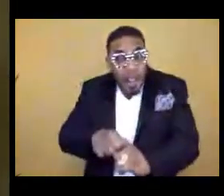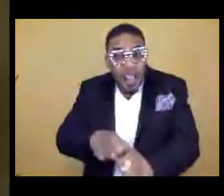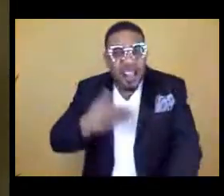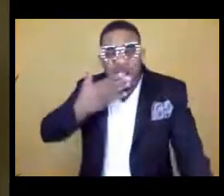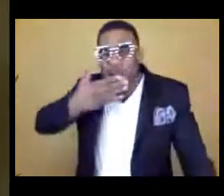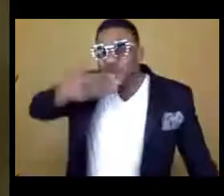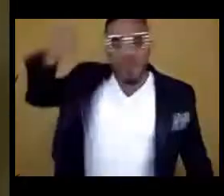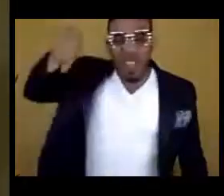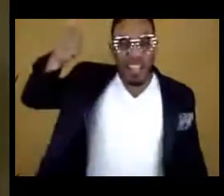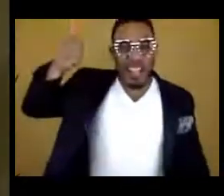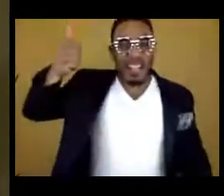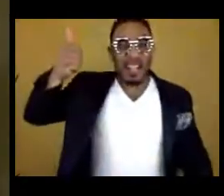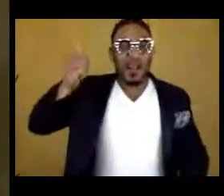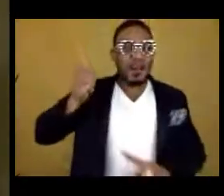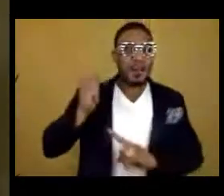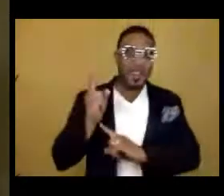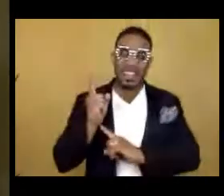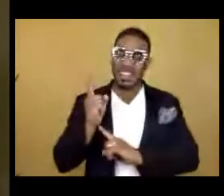This is the moment